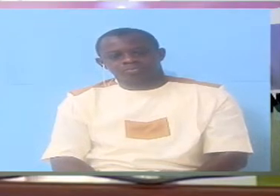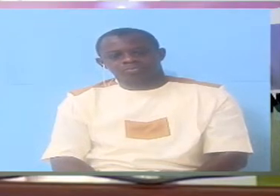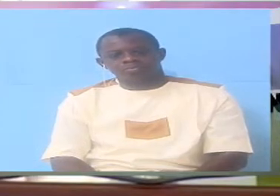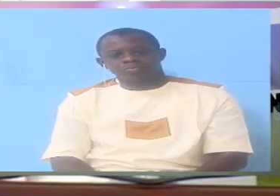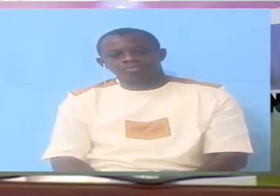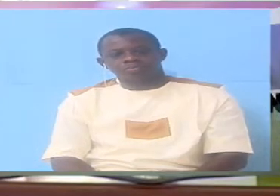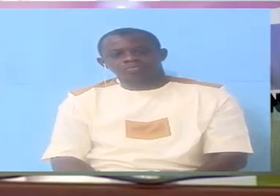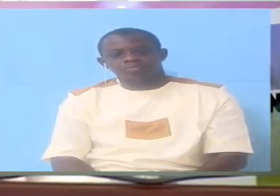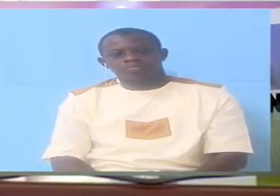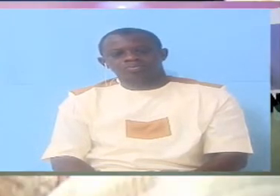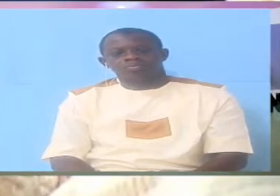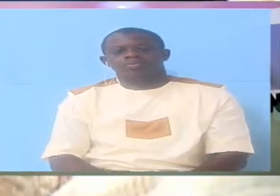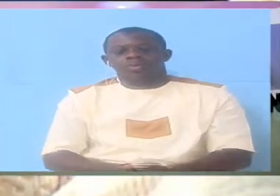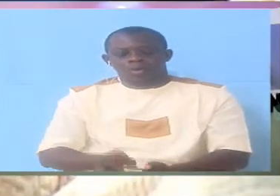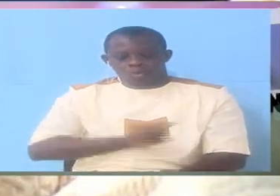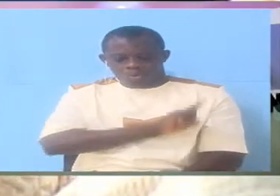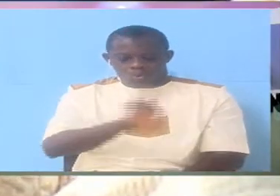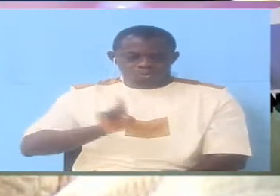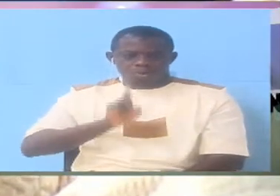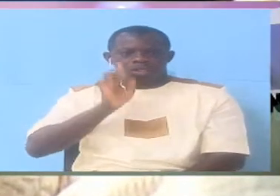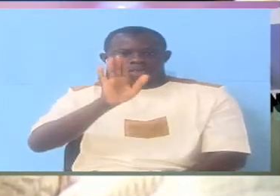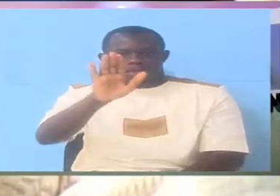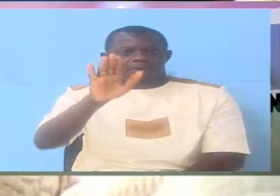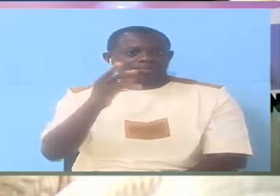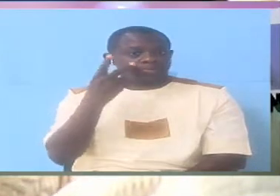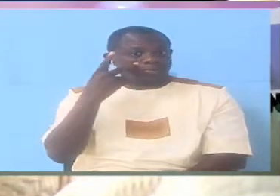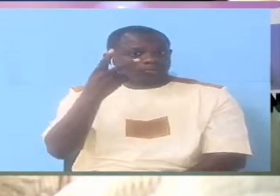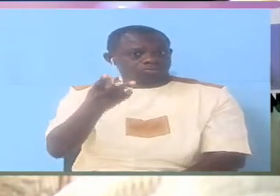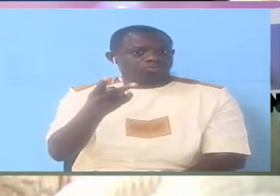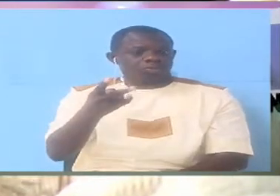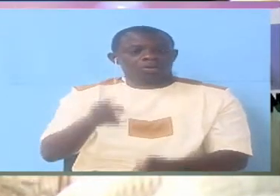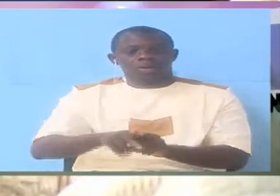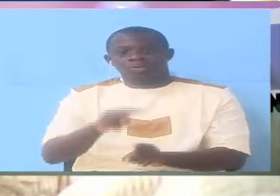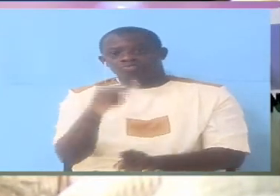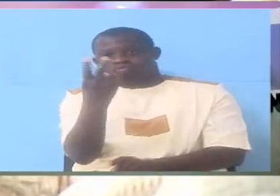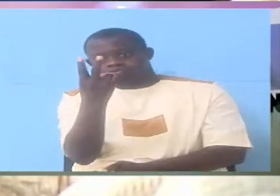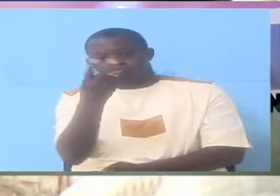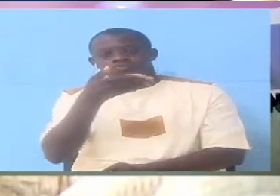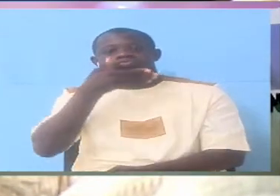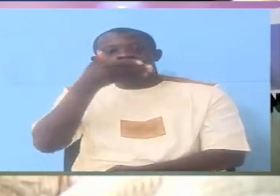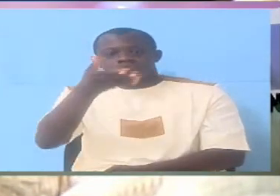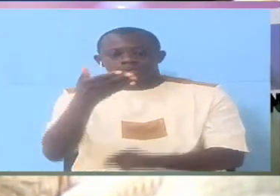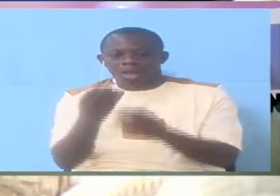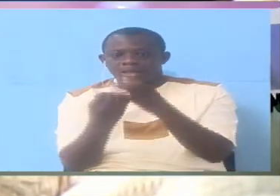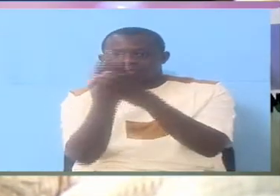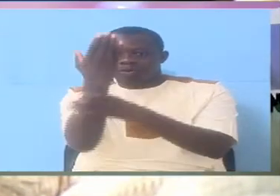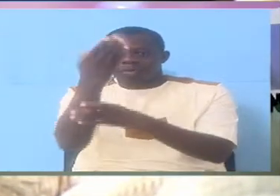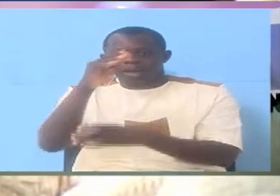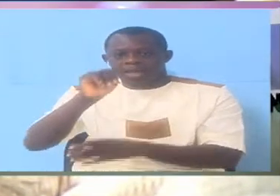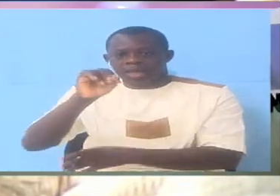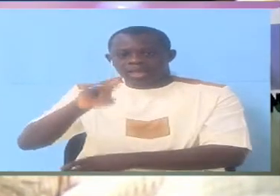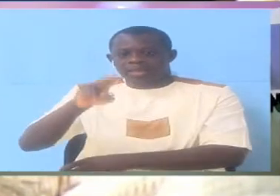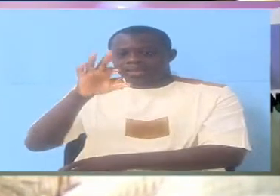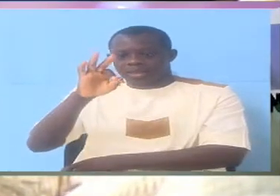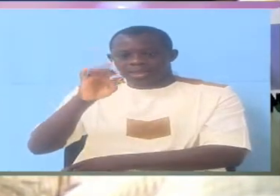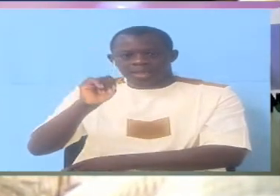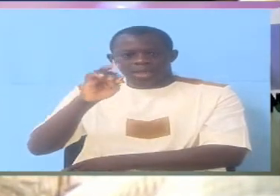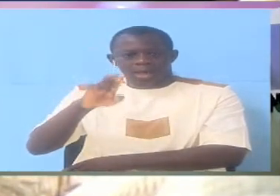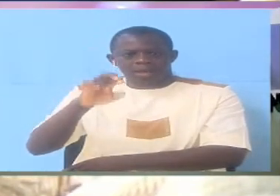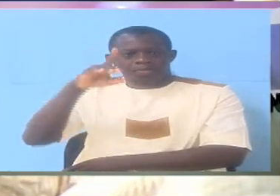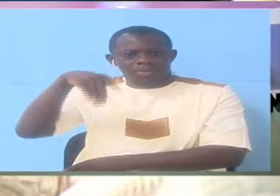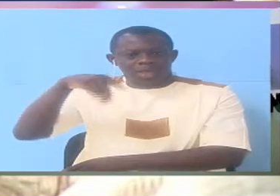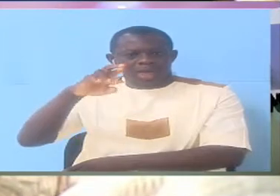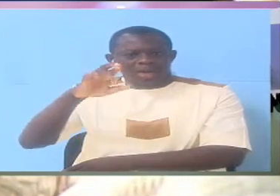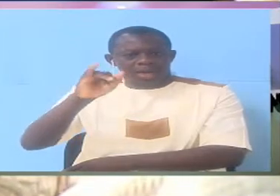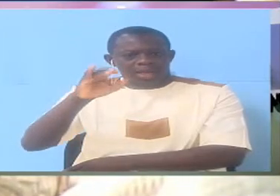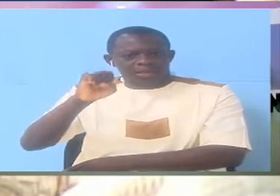ngir indi leen. We later saw two of the Youth Development Enterprise YDE buses